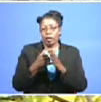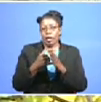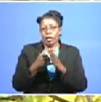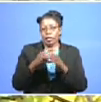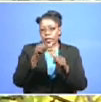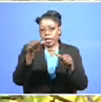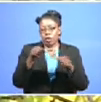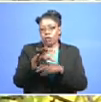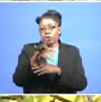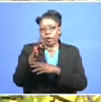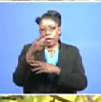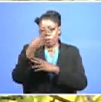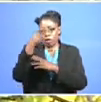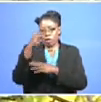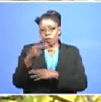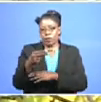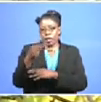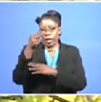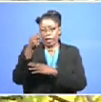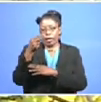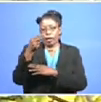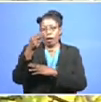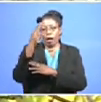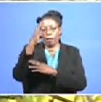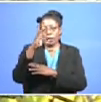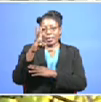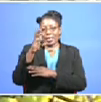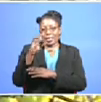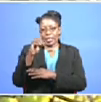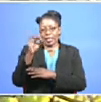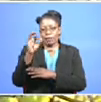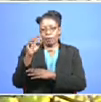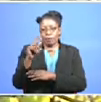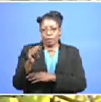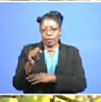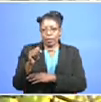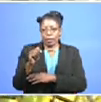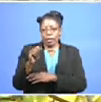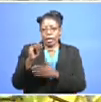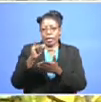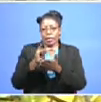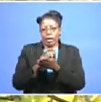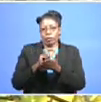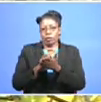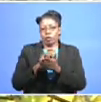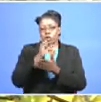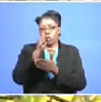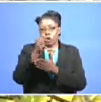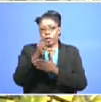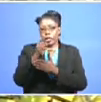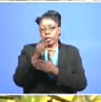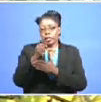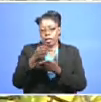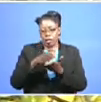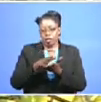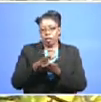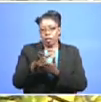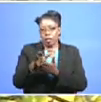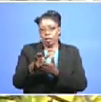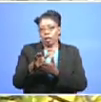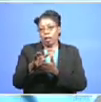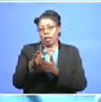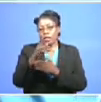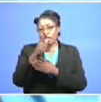its elevation, some 60 feet. This will provide the ability to gravity feed the island and also mitigate against sea